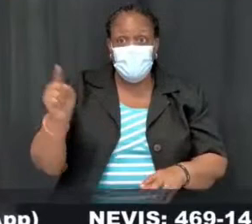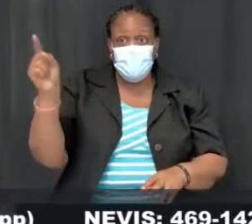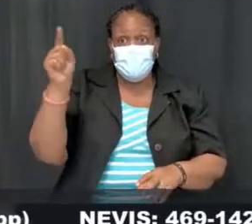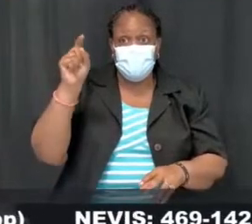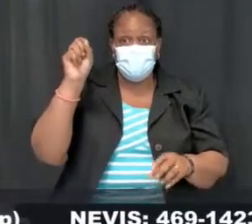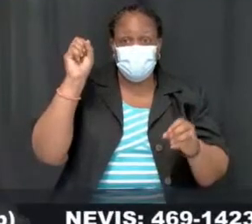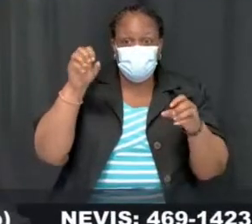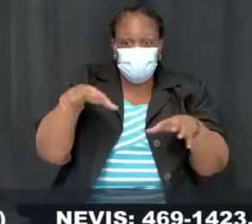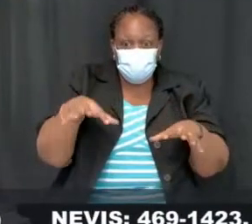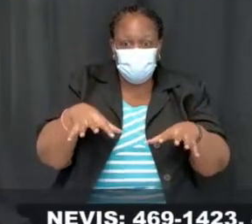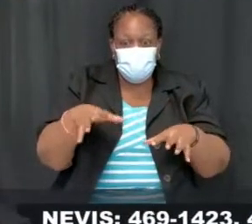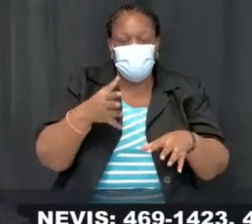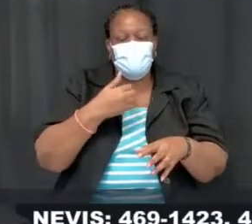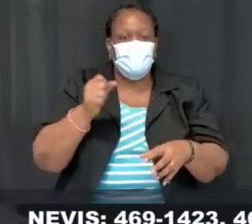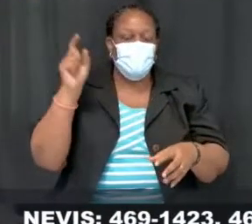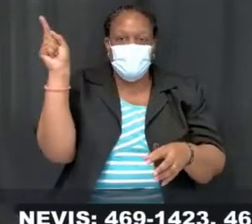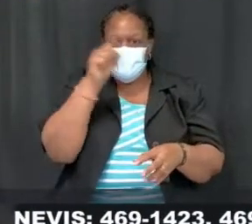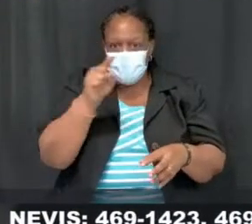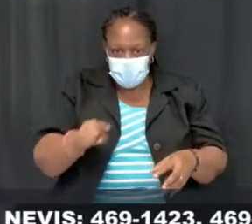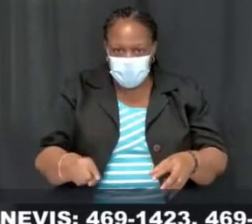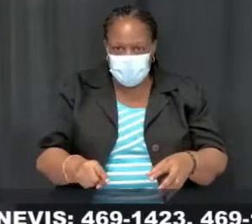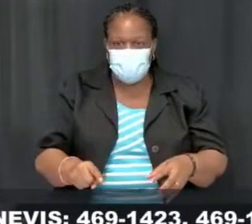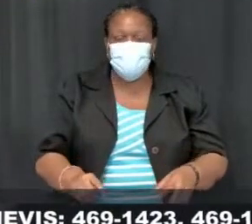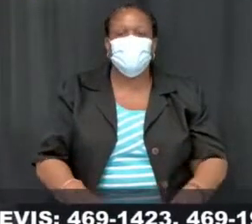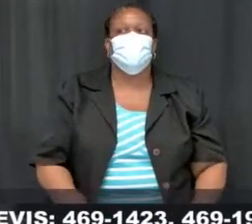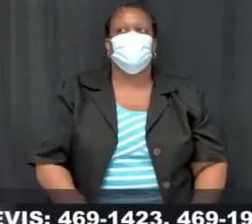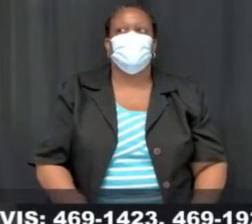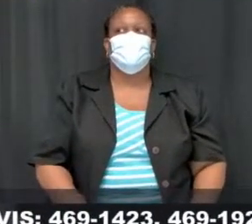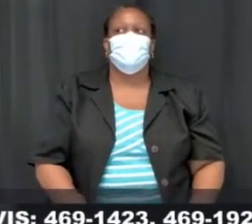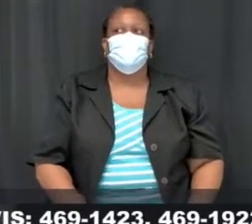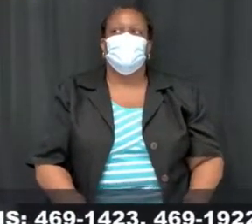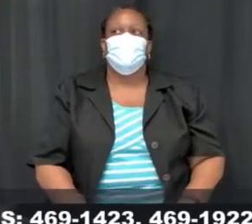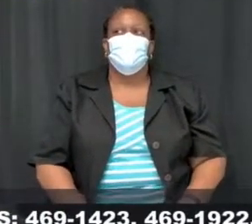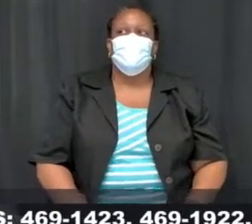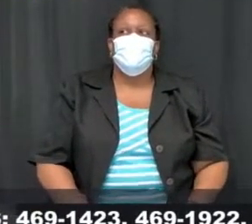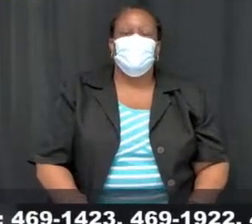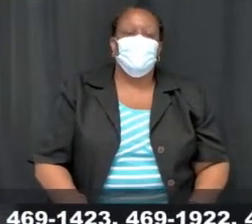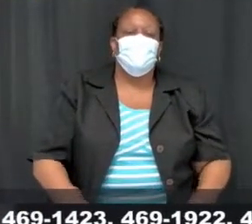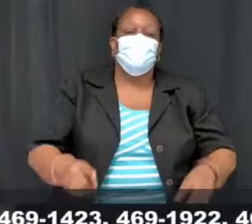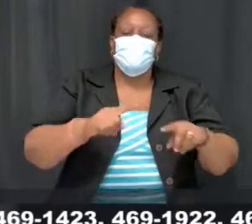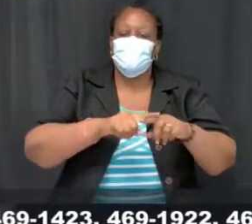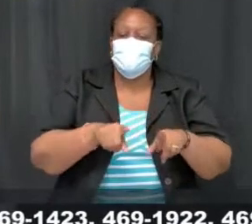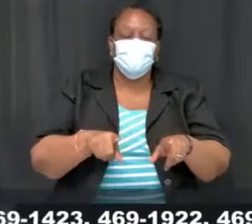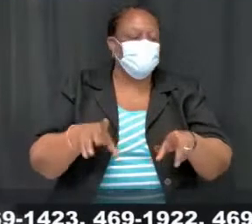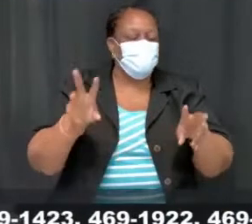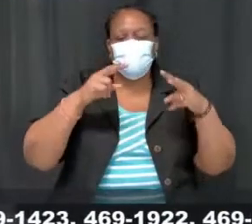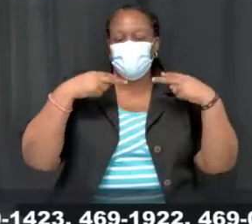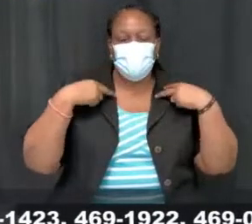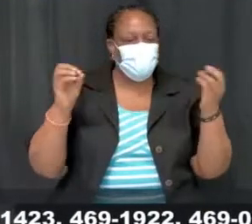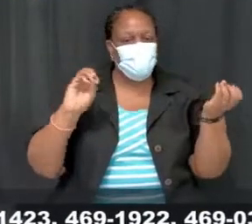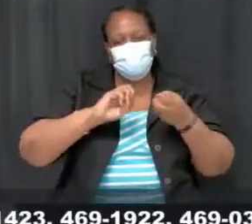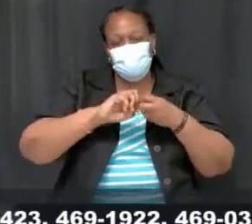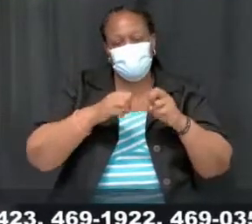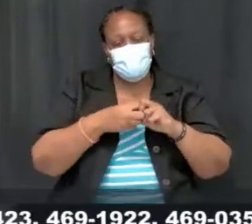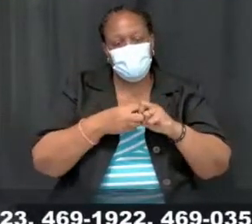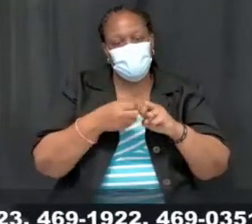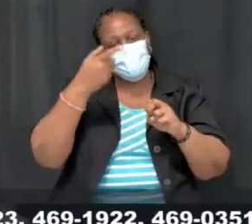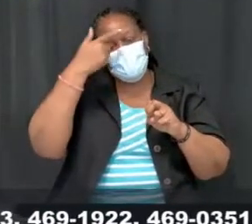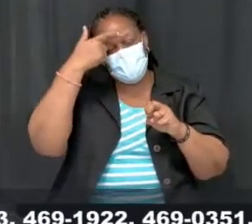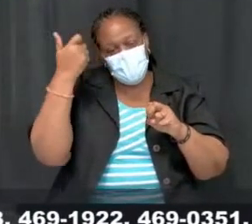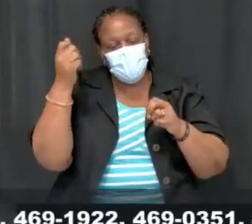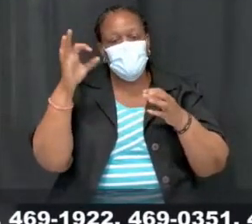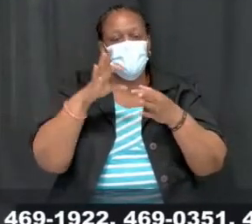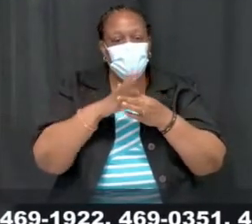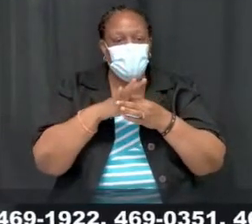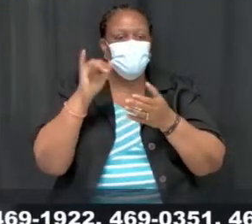thunderstorms. In this regard, I must report, and I am pleased to say, that there was no significant damage sustained as a result of the passage